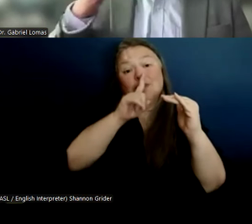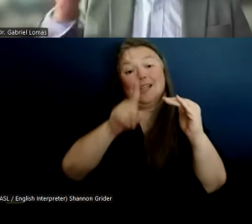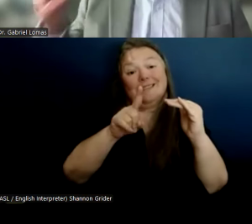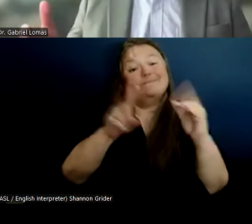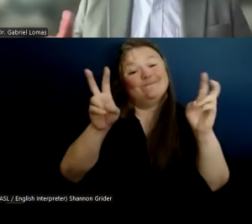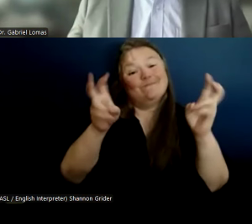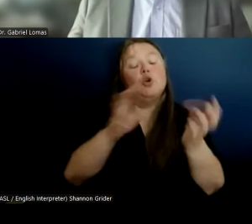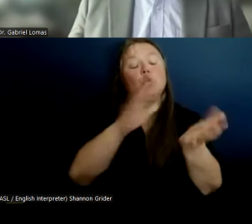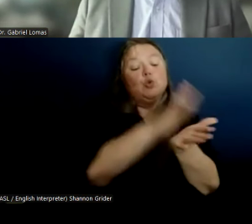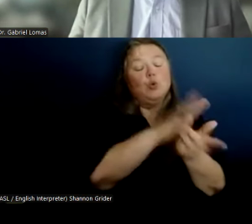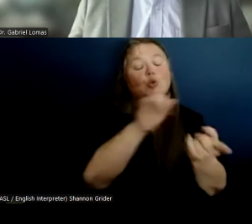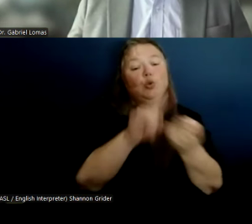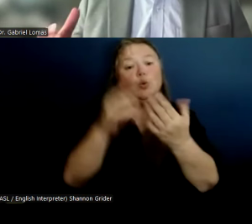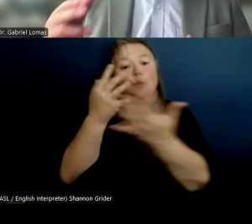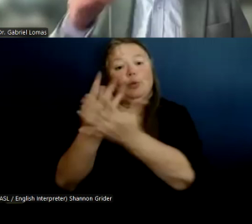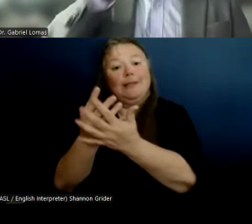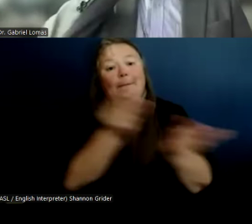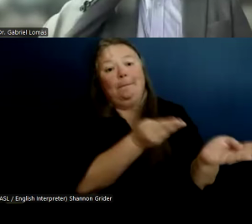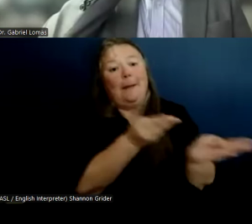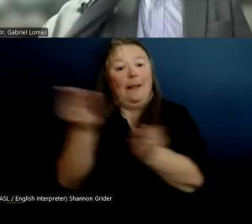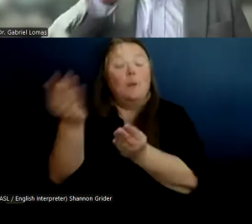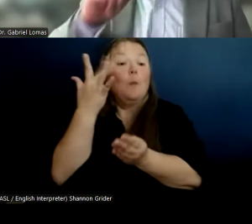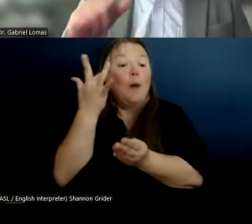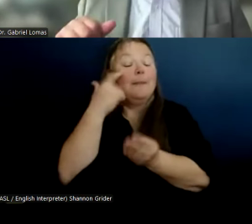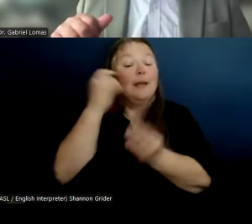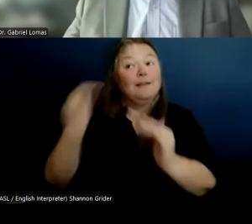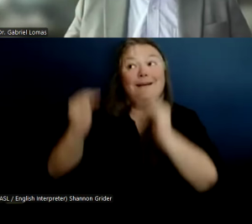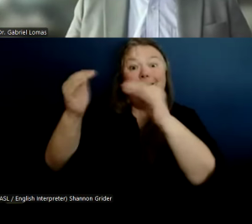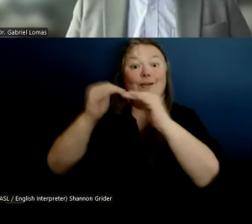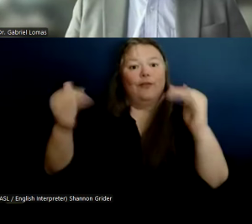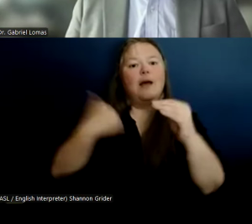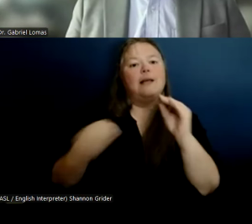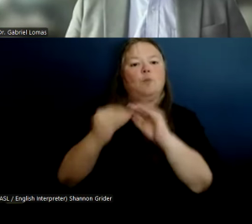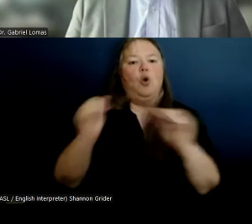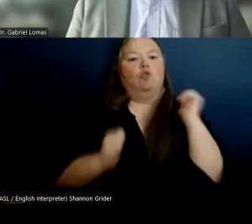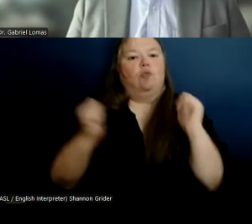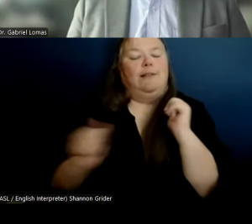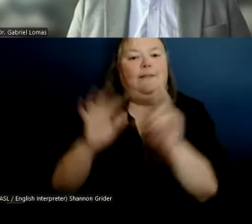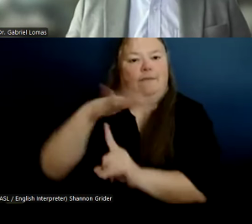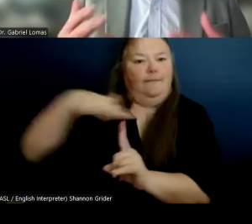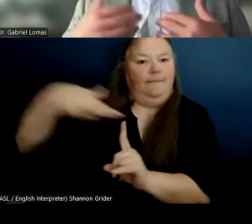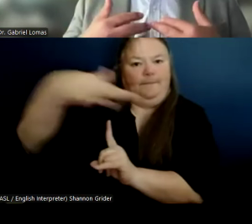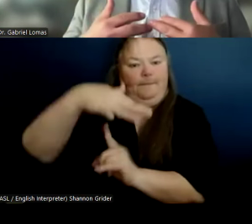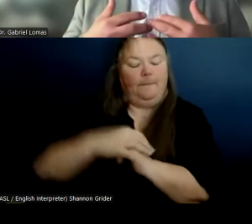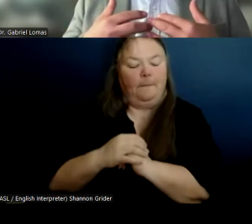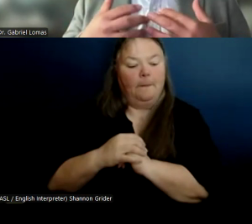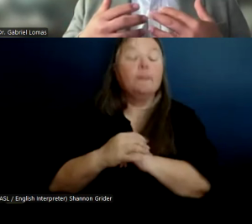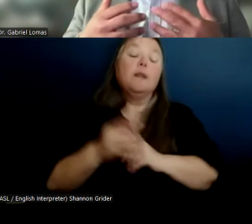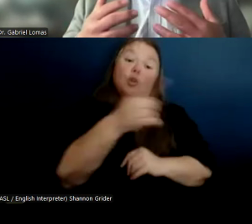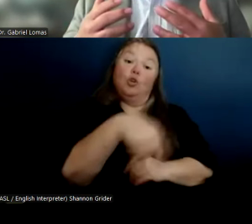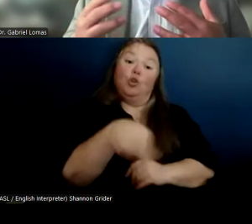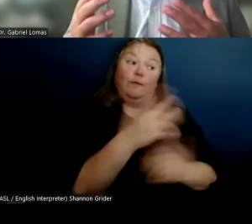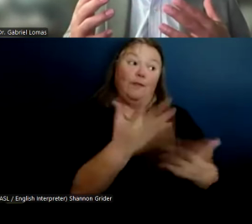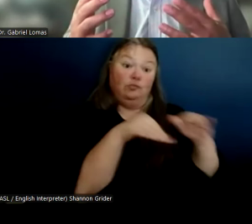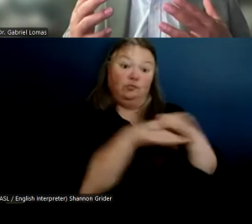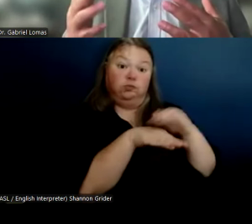because it exposes them to more aggressive climates. A quick example, if you guys have never been into a psych hospital, and I have many times working